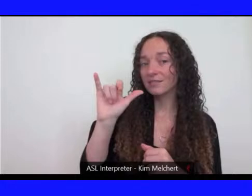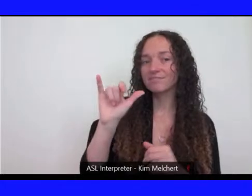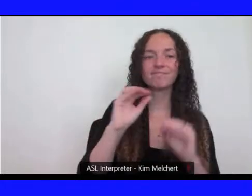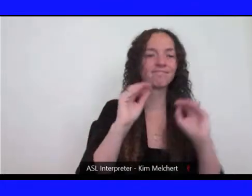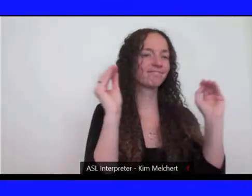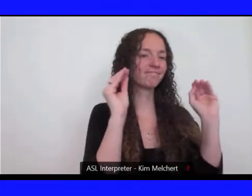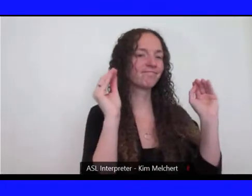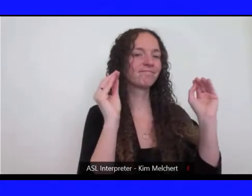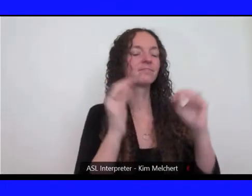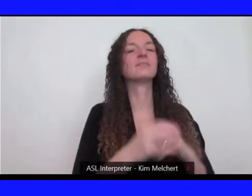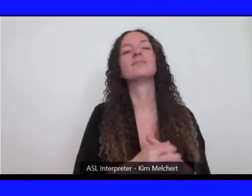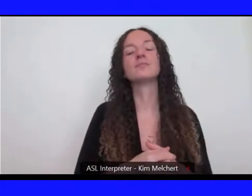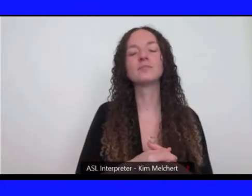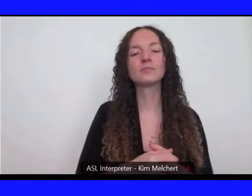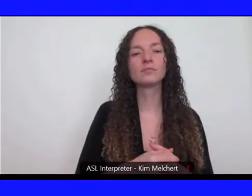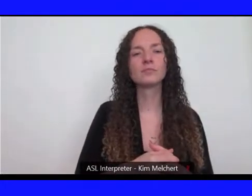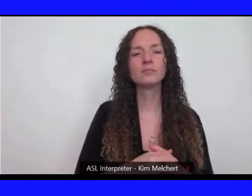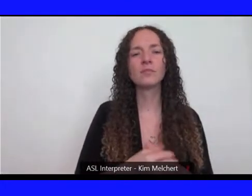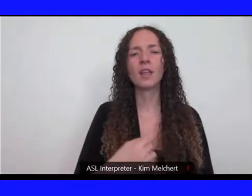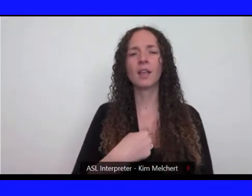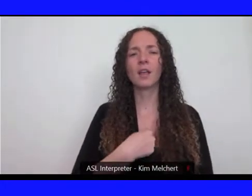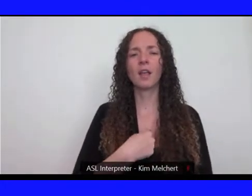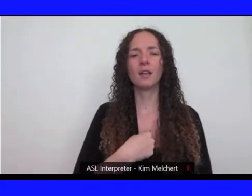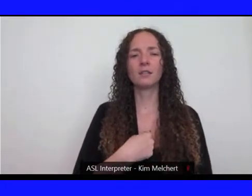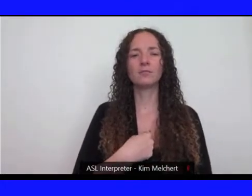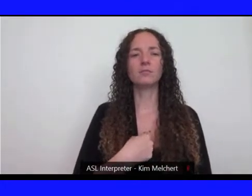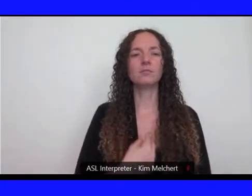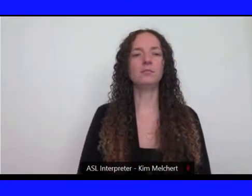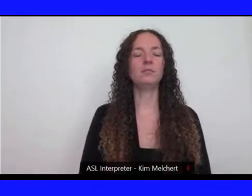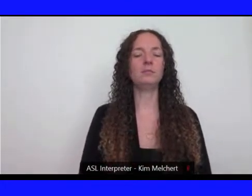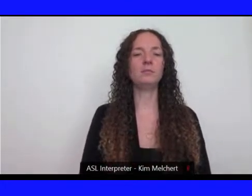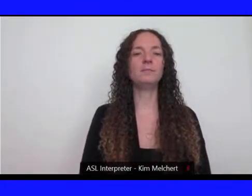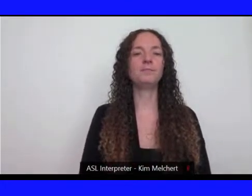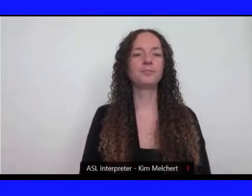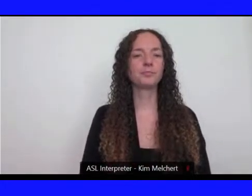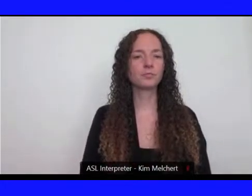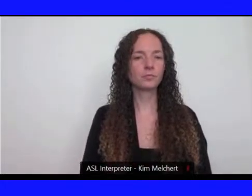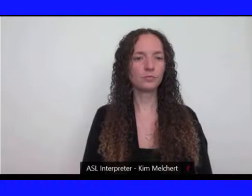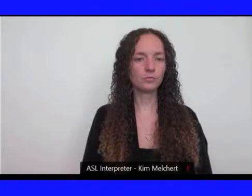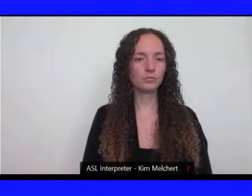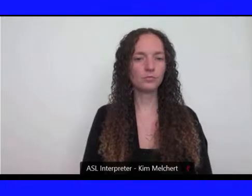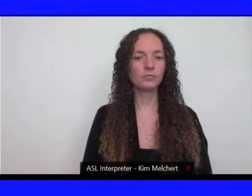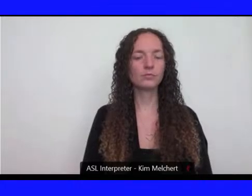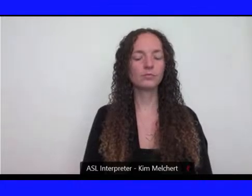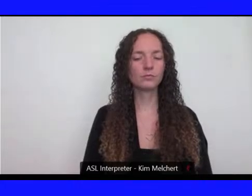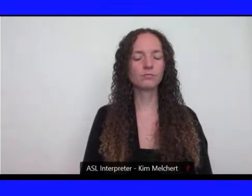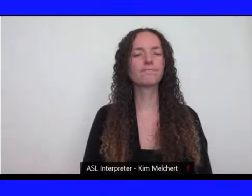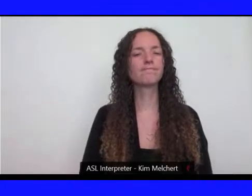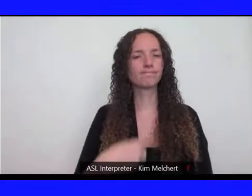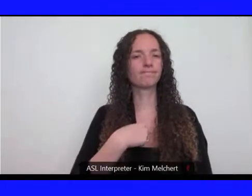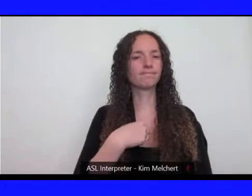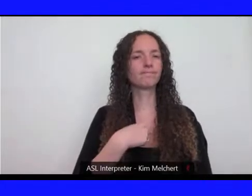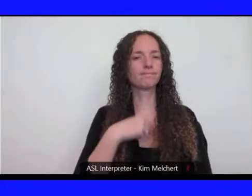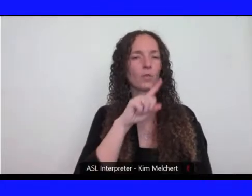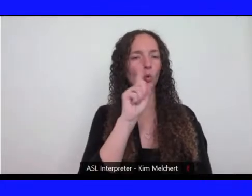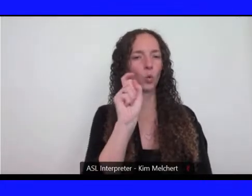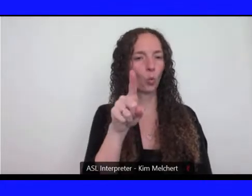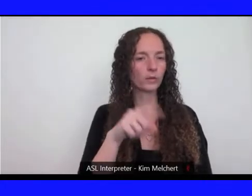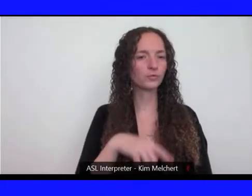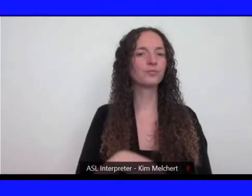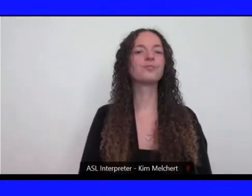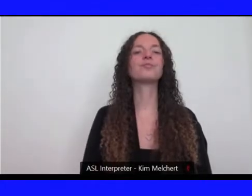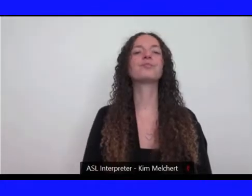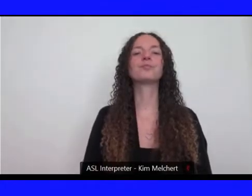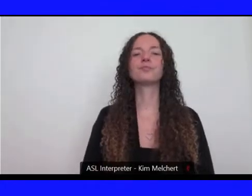is there anything in particularly that we have to pay close attention? Because here we have